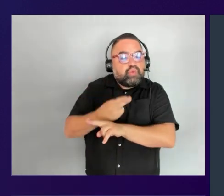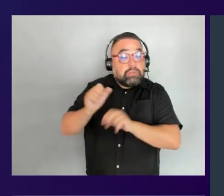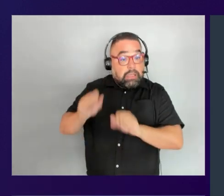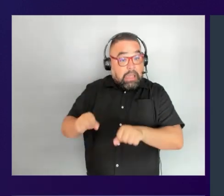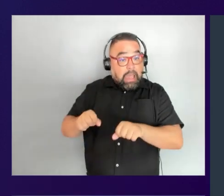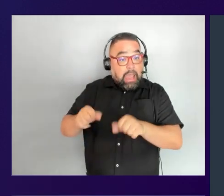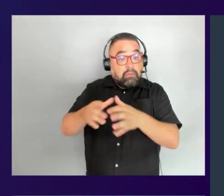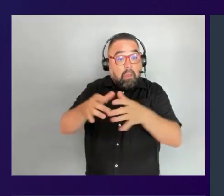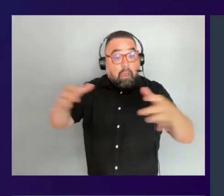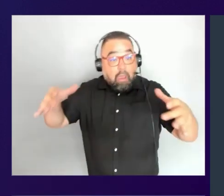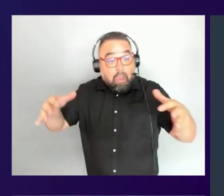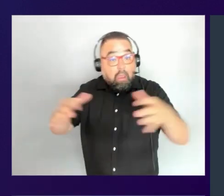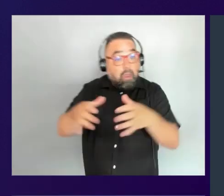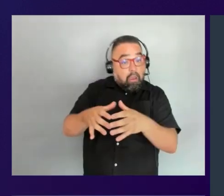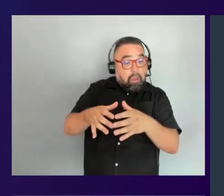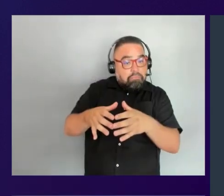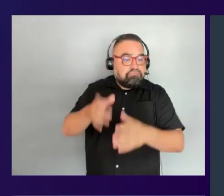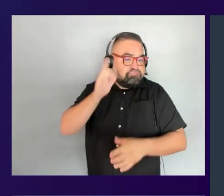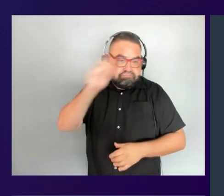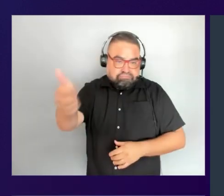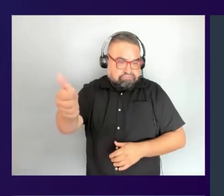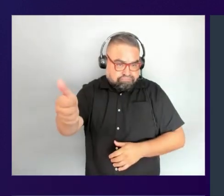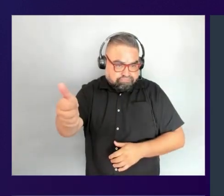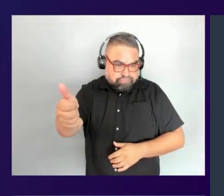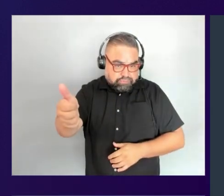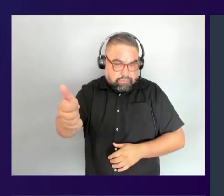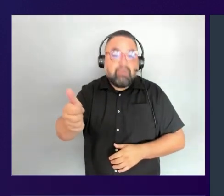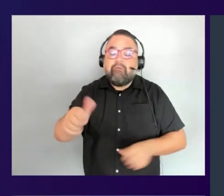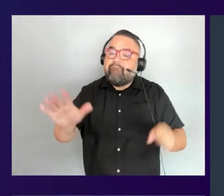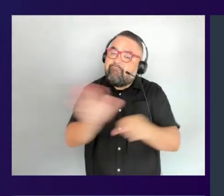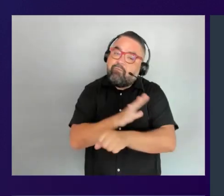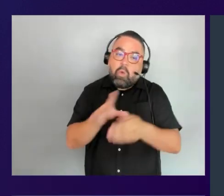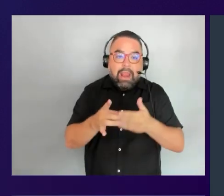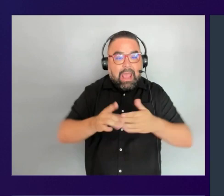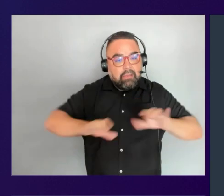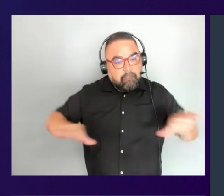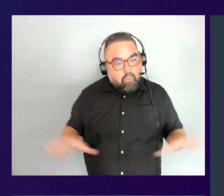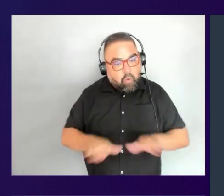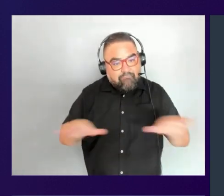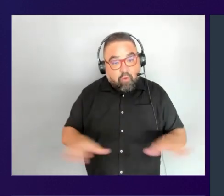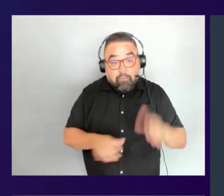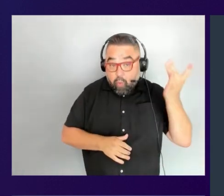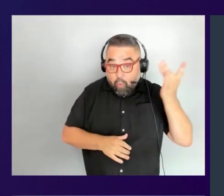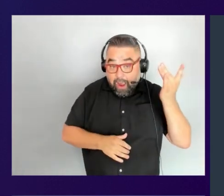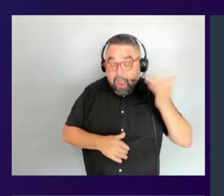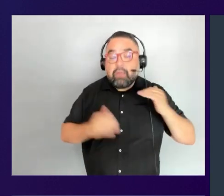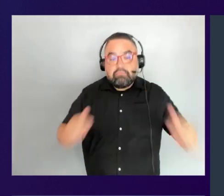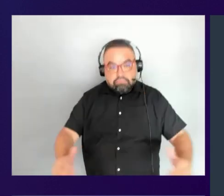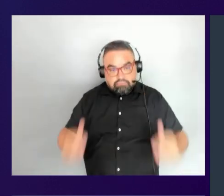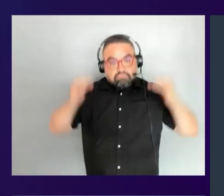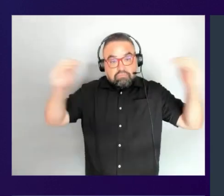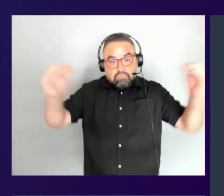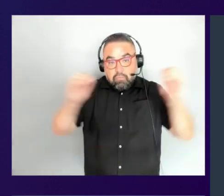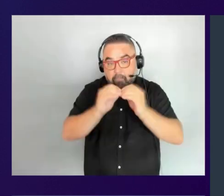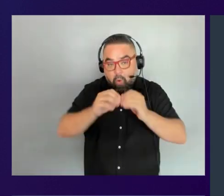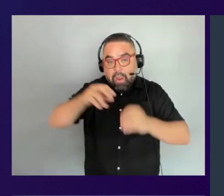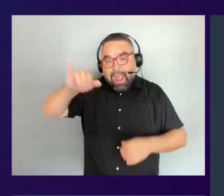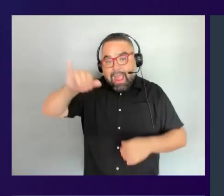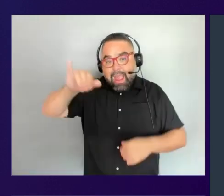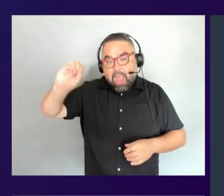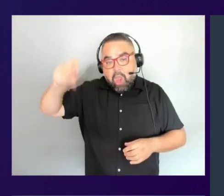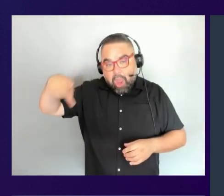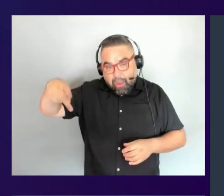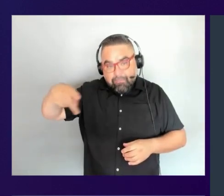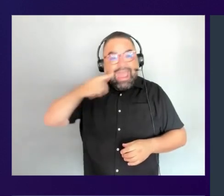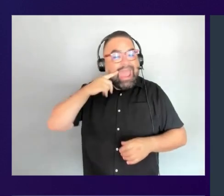meeting customers' needs with its enhancements to a fully elastic performance by raising the bar in throughput, IOPS, and delivering lower latency.